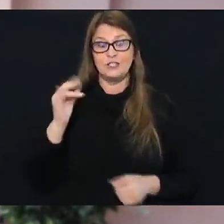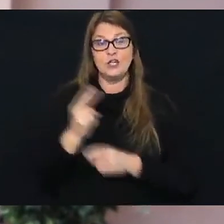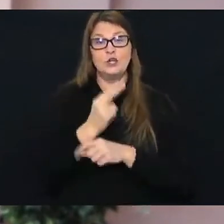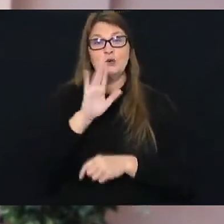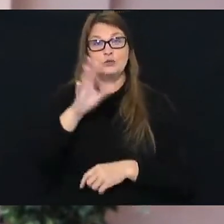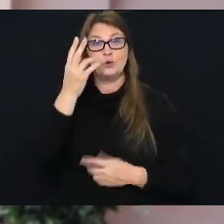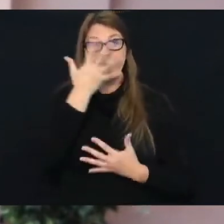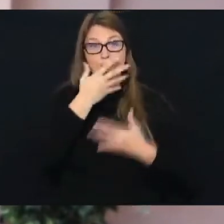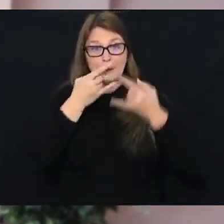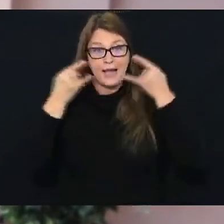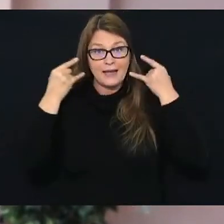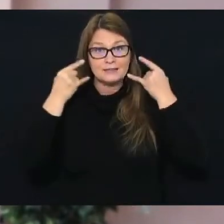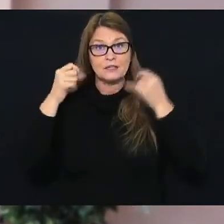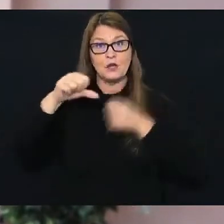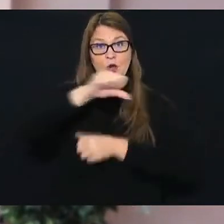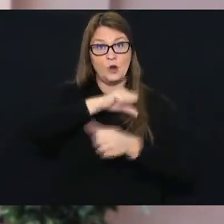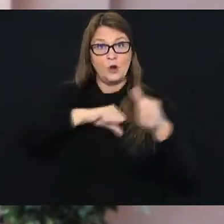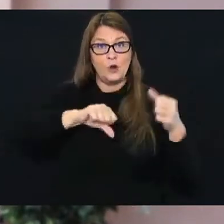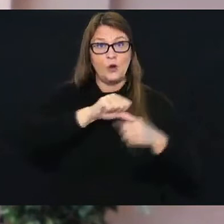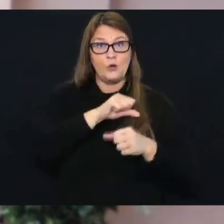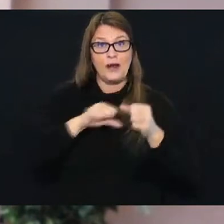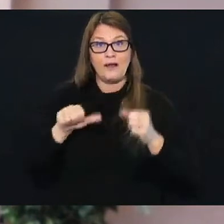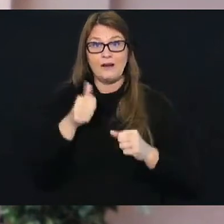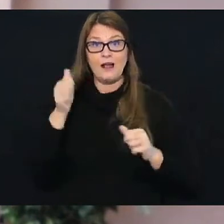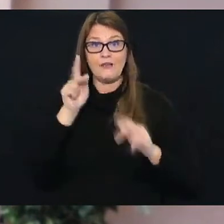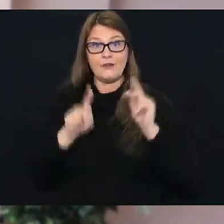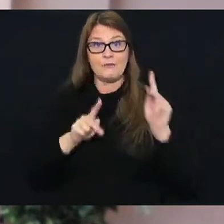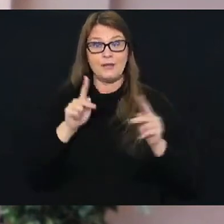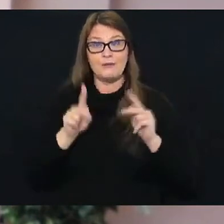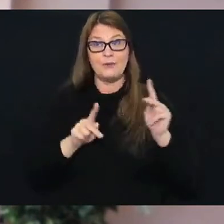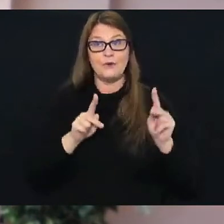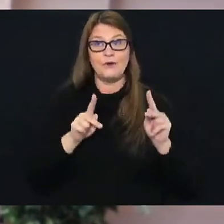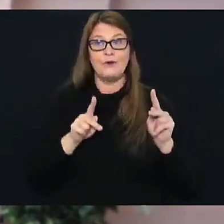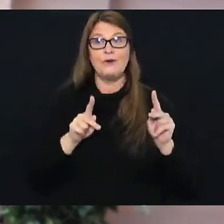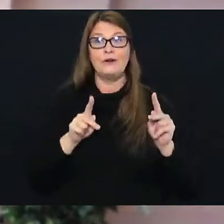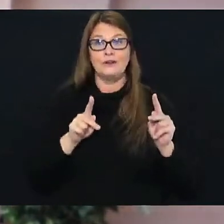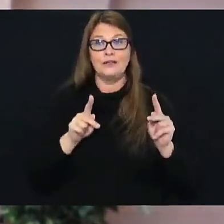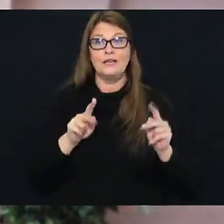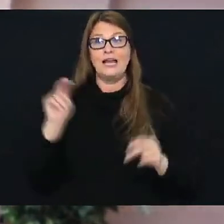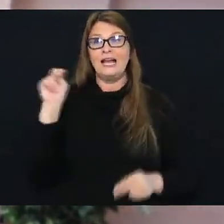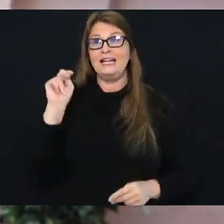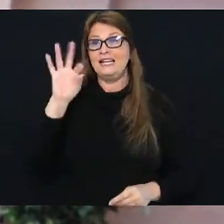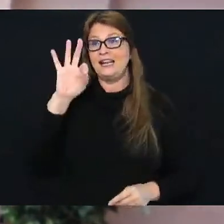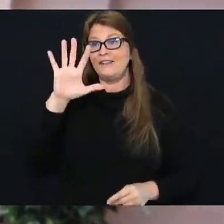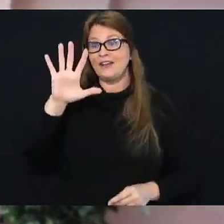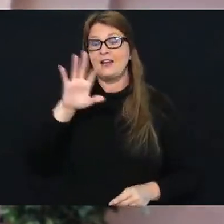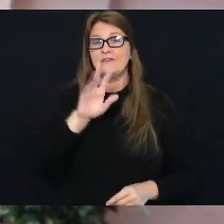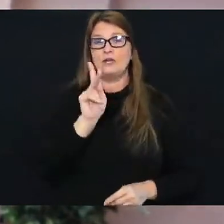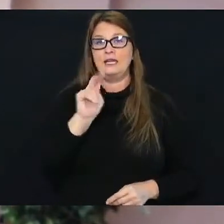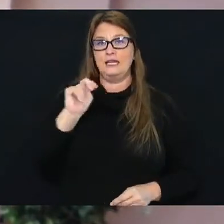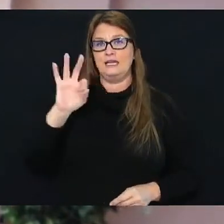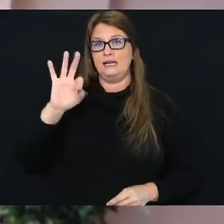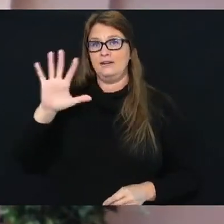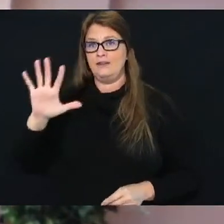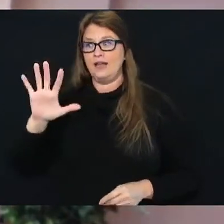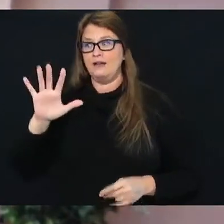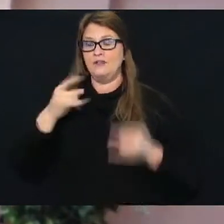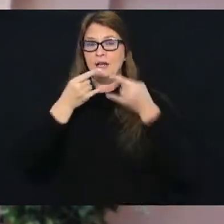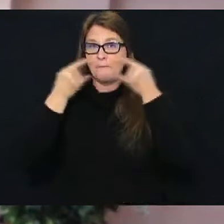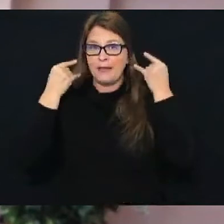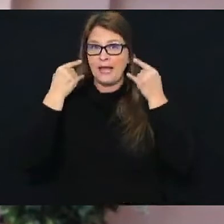when you're around other people and try to encourage them to wear a mask, a high quality N95 KN95 mask to